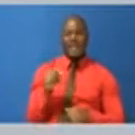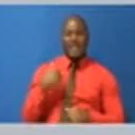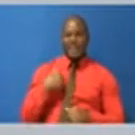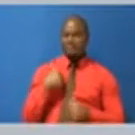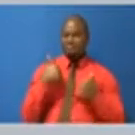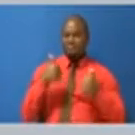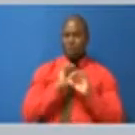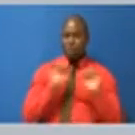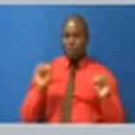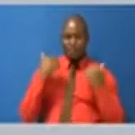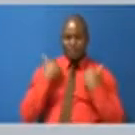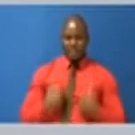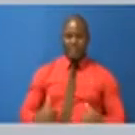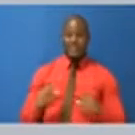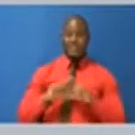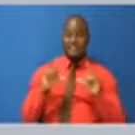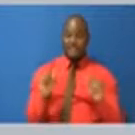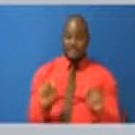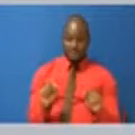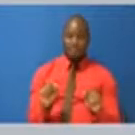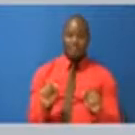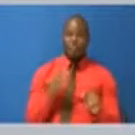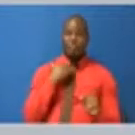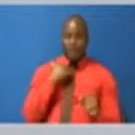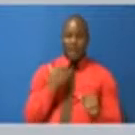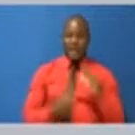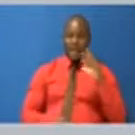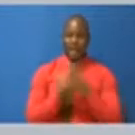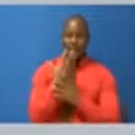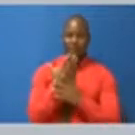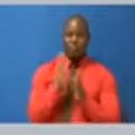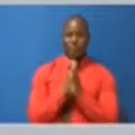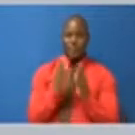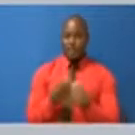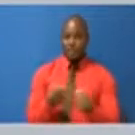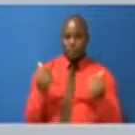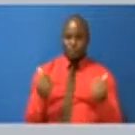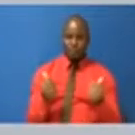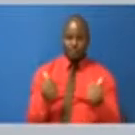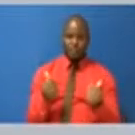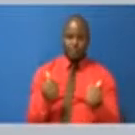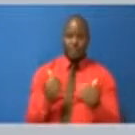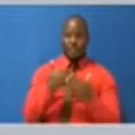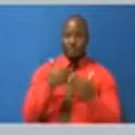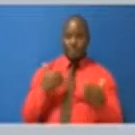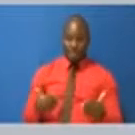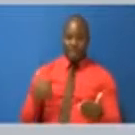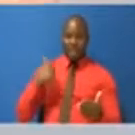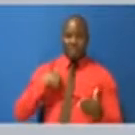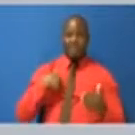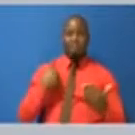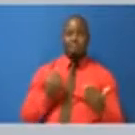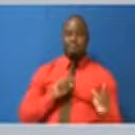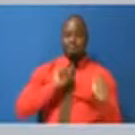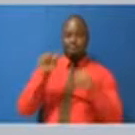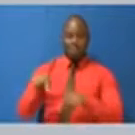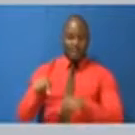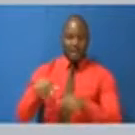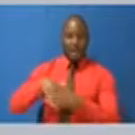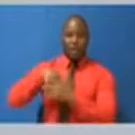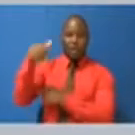unfair for me i would say i would want to come up with a solution before i get the stage